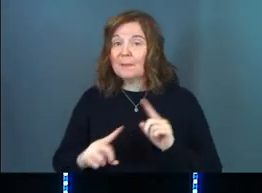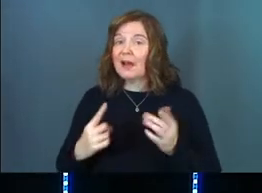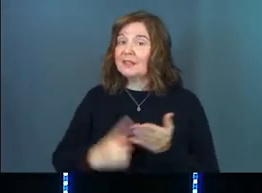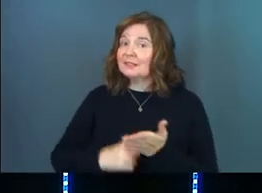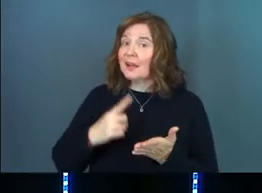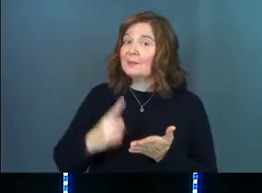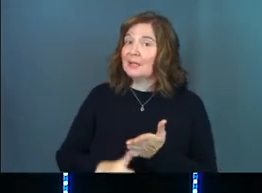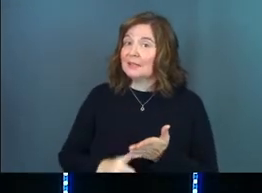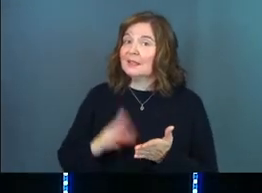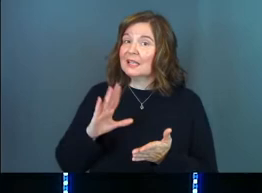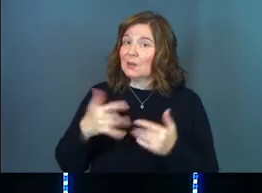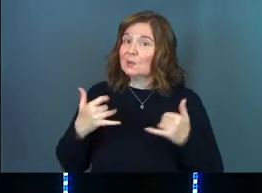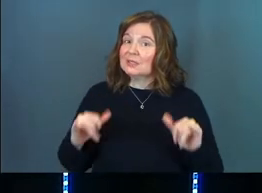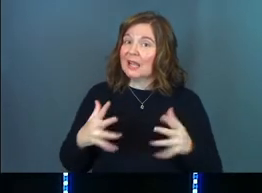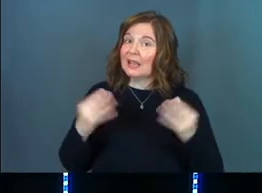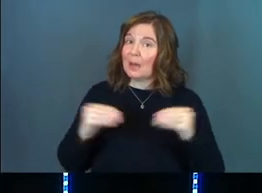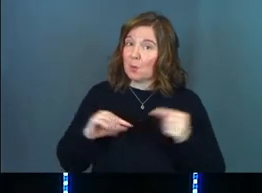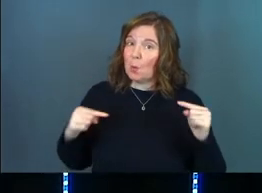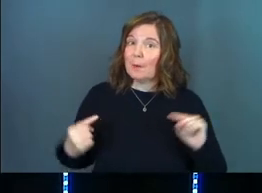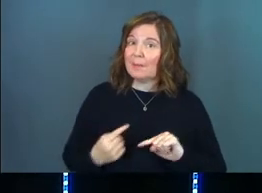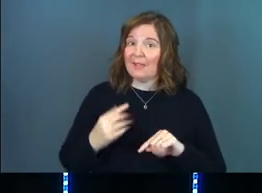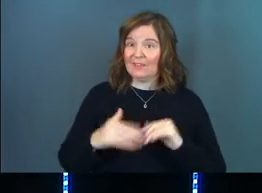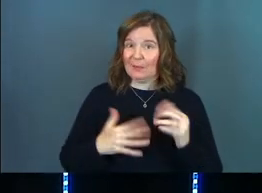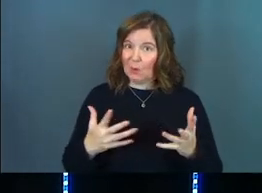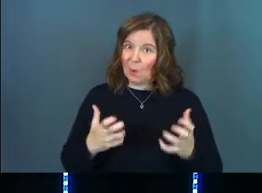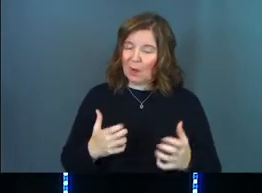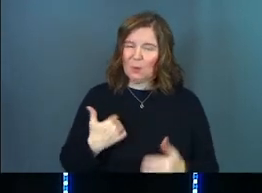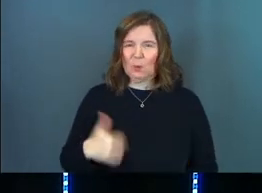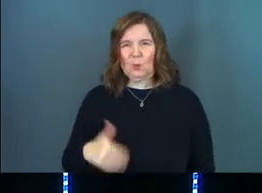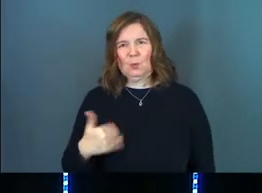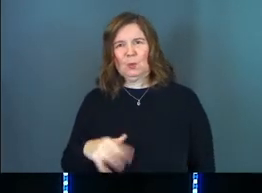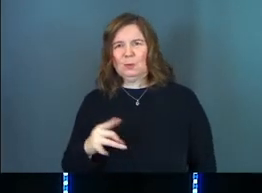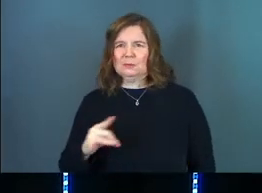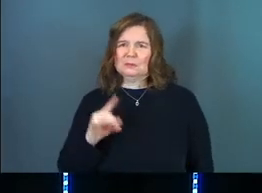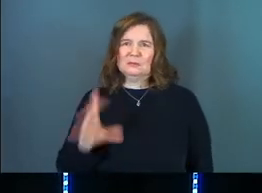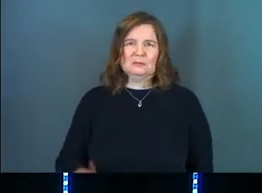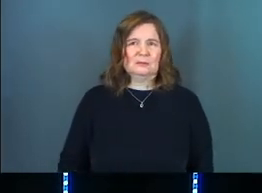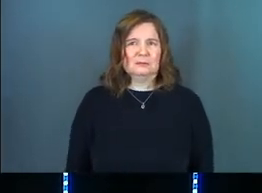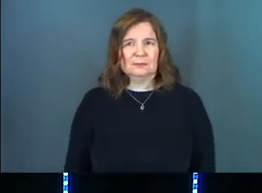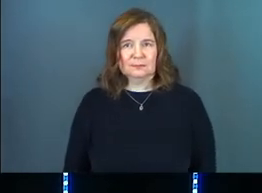But sometimes it was still a lot more painful than we wanted it to be.